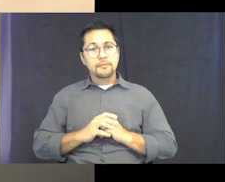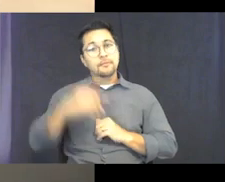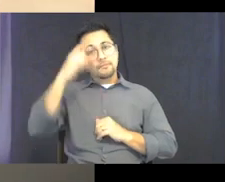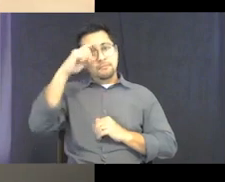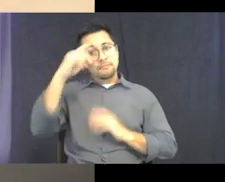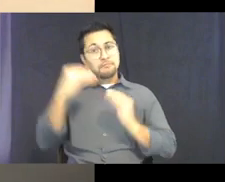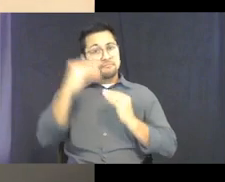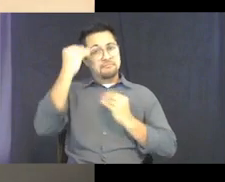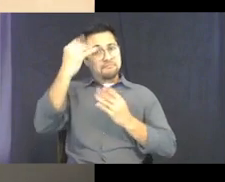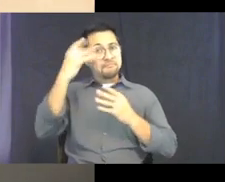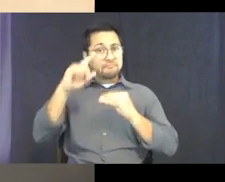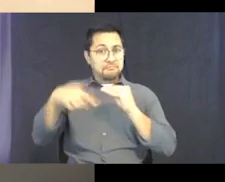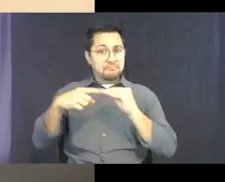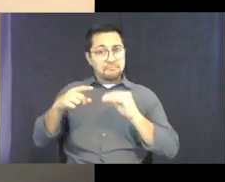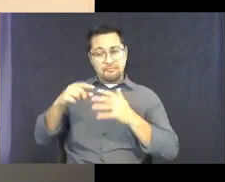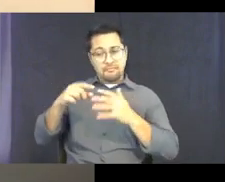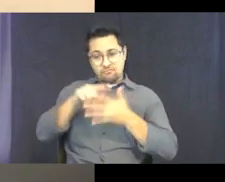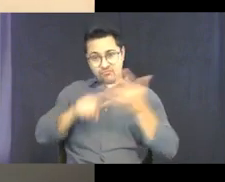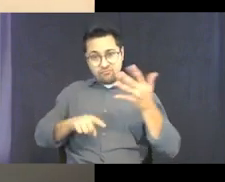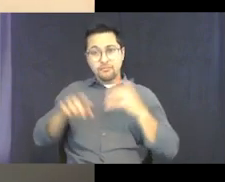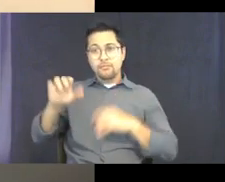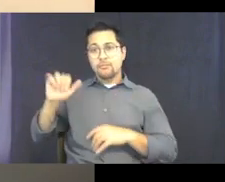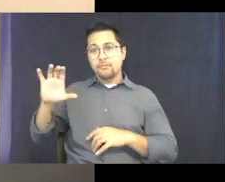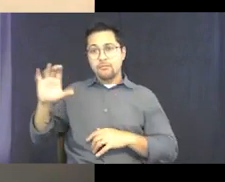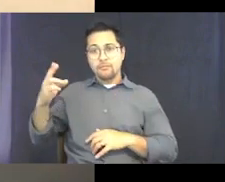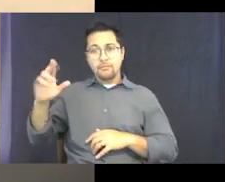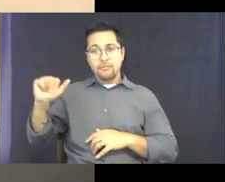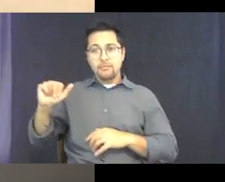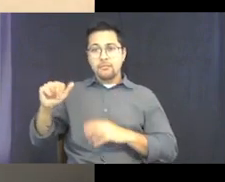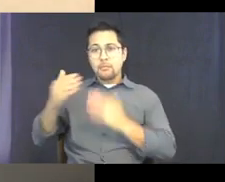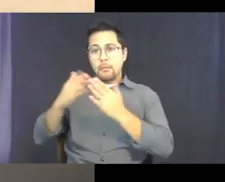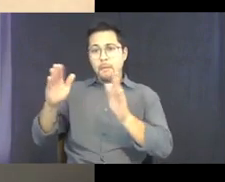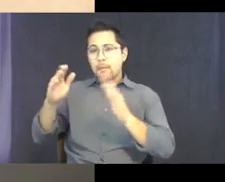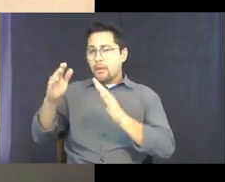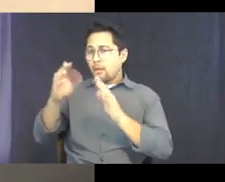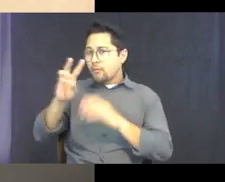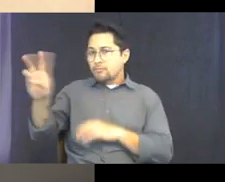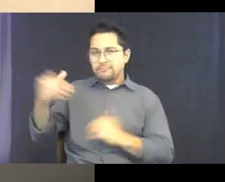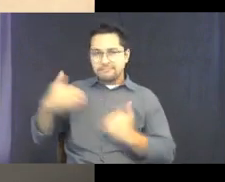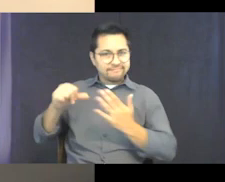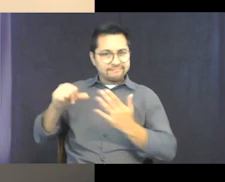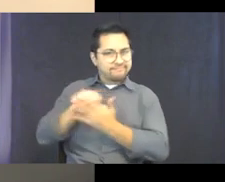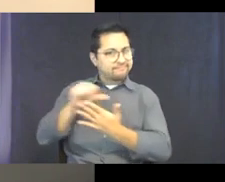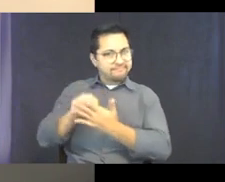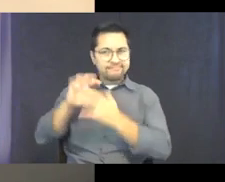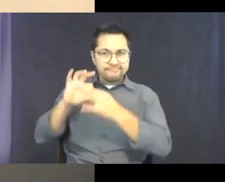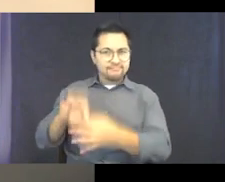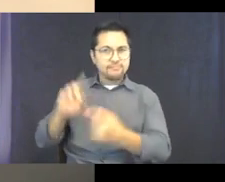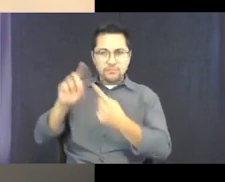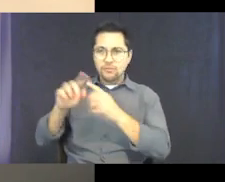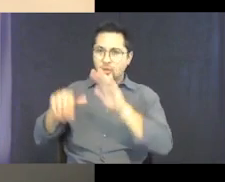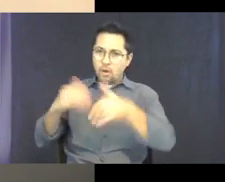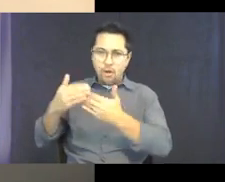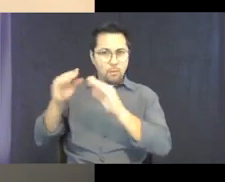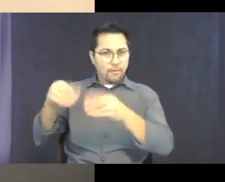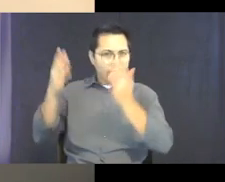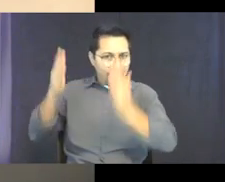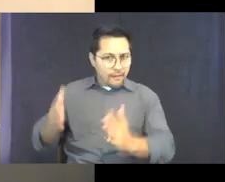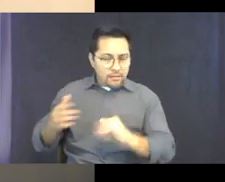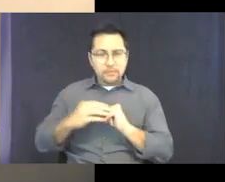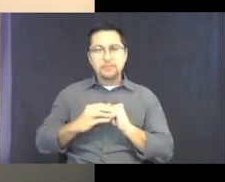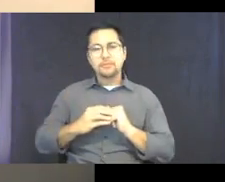For more information on these flexibilities, the AHCA public website has a page dedicated to all the Medicaid provider alerts issued during the